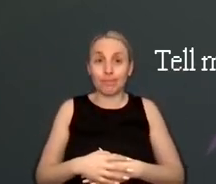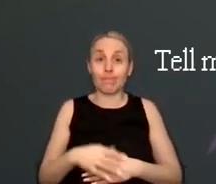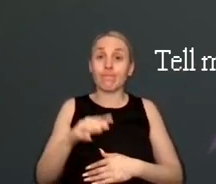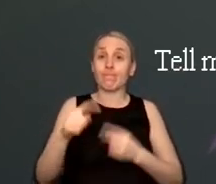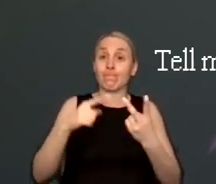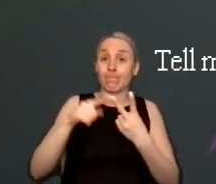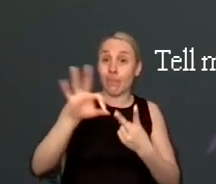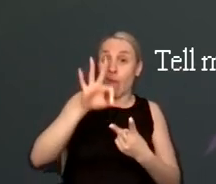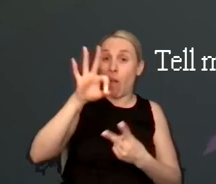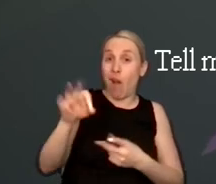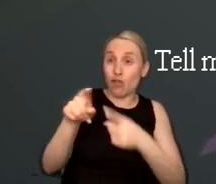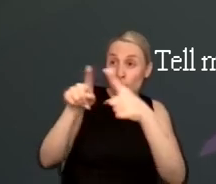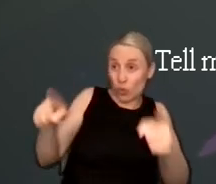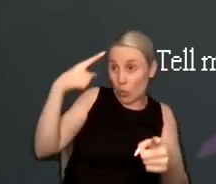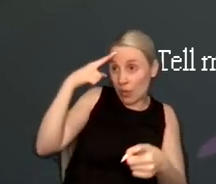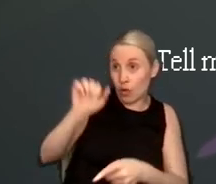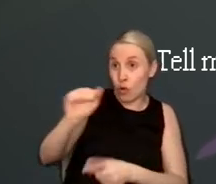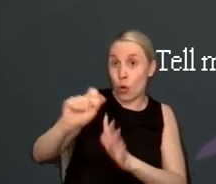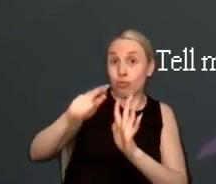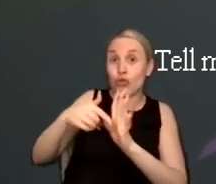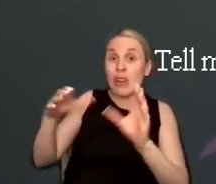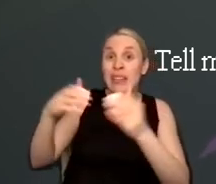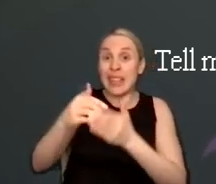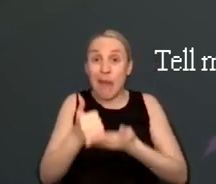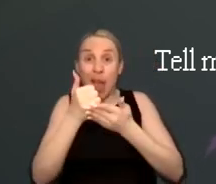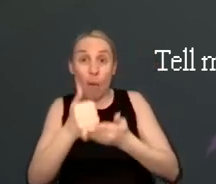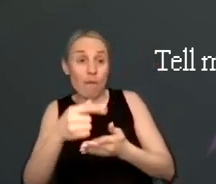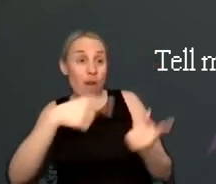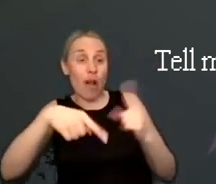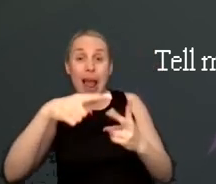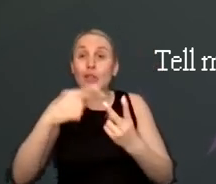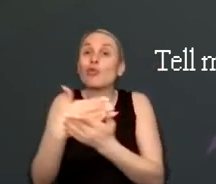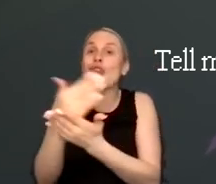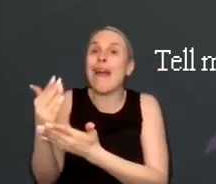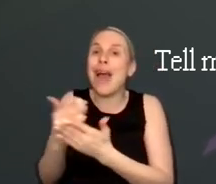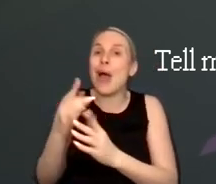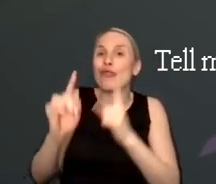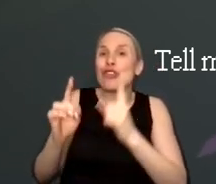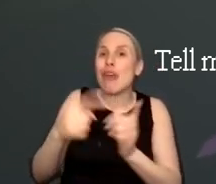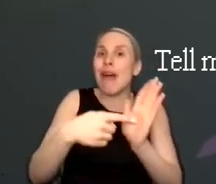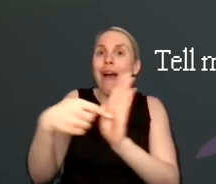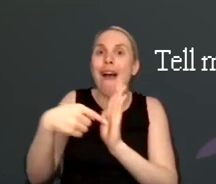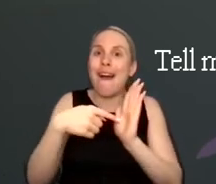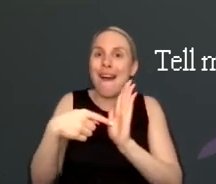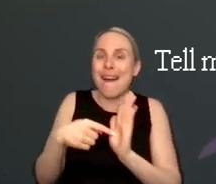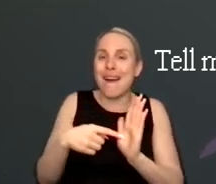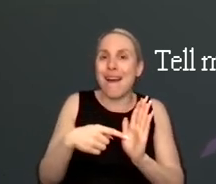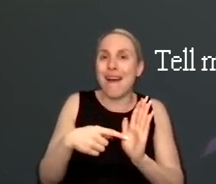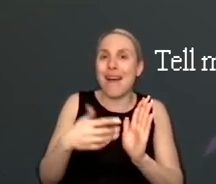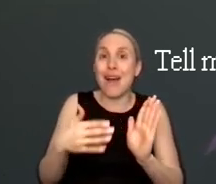your project teams or for sharing between each other. Like, who would you want to be traveling